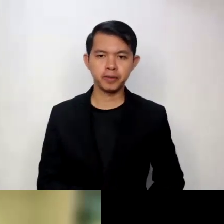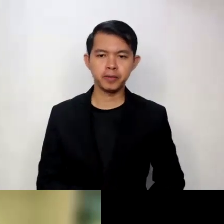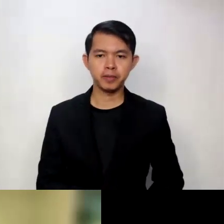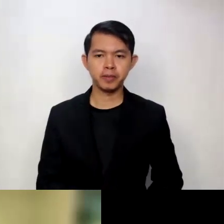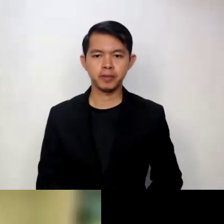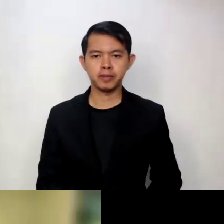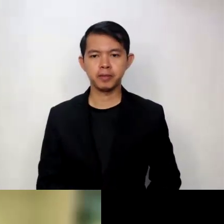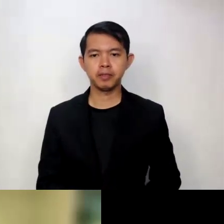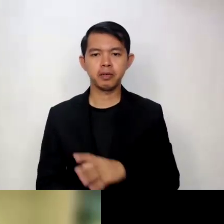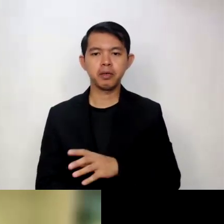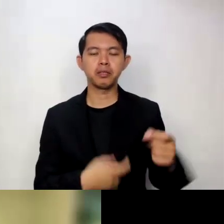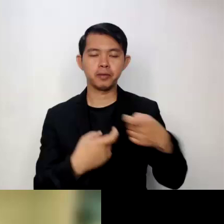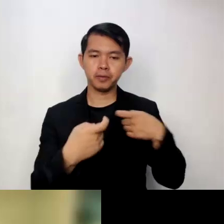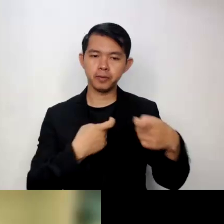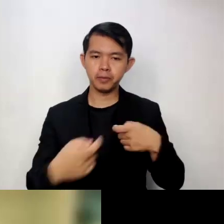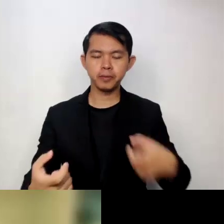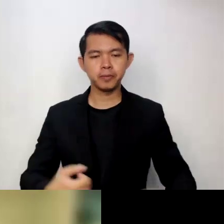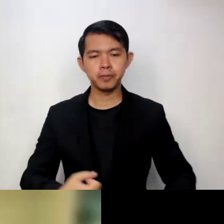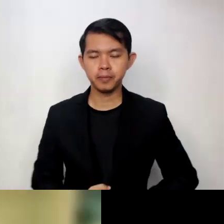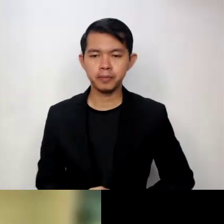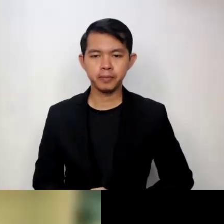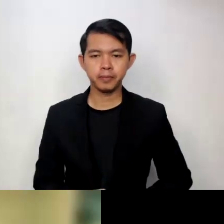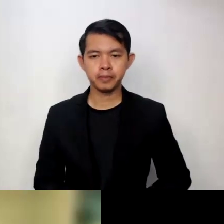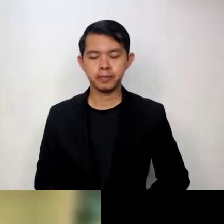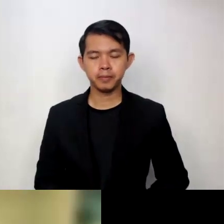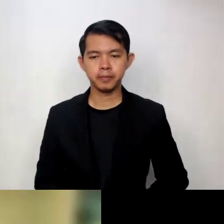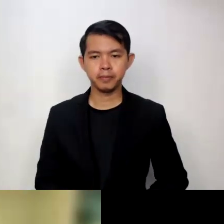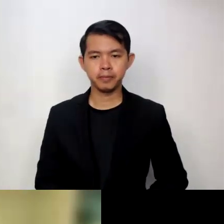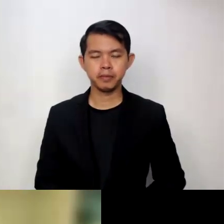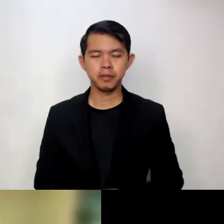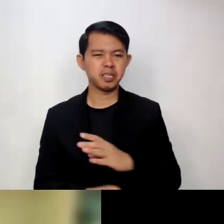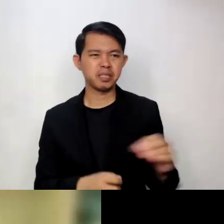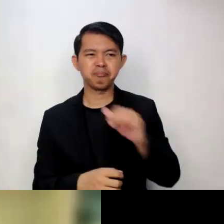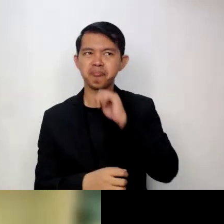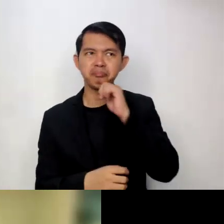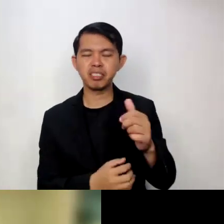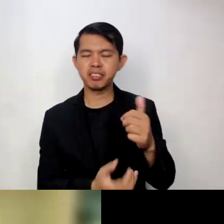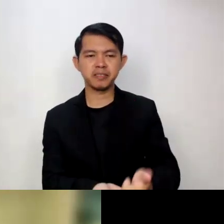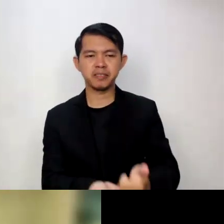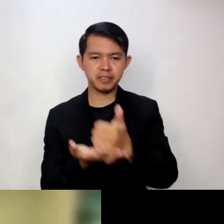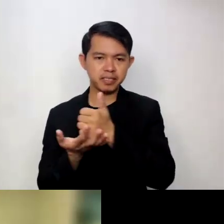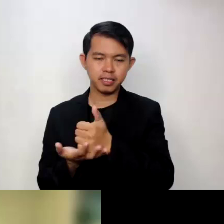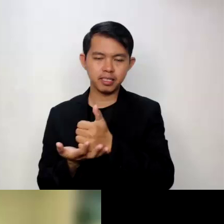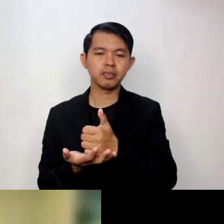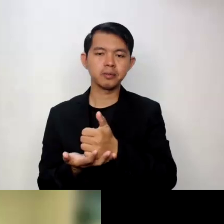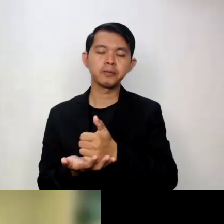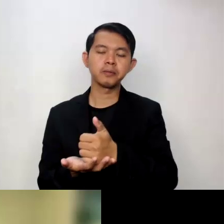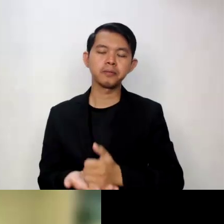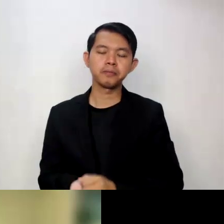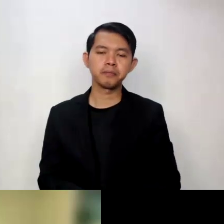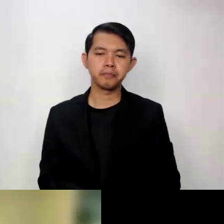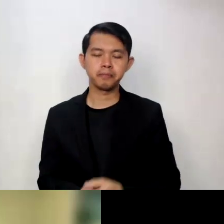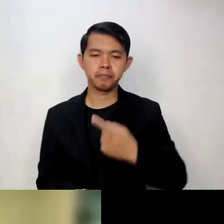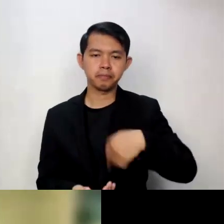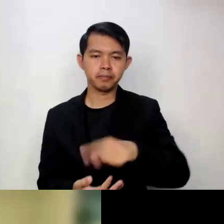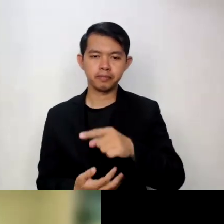pina-perpetuate na rin ang ilan sa atin na hindi nakakatulong doon sa pag-decolonize ng ating knowledge.